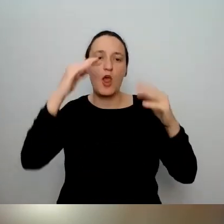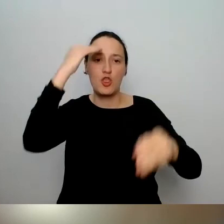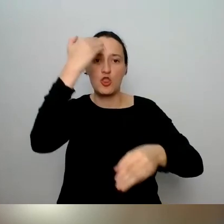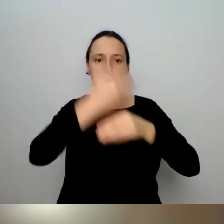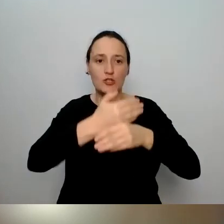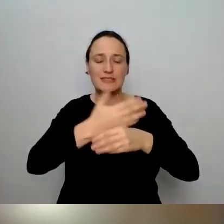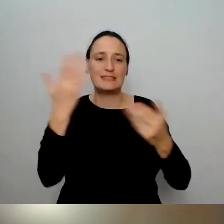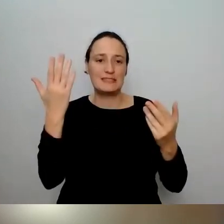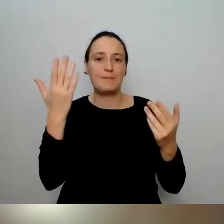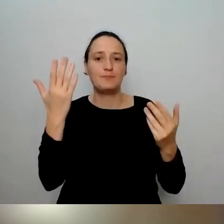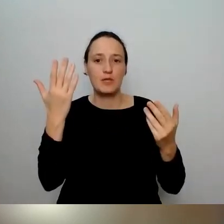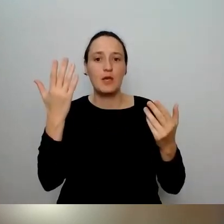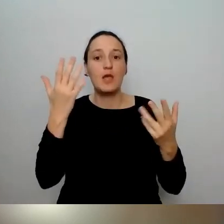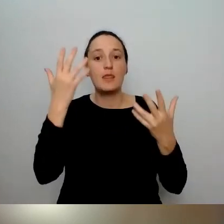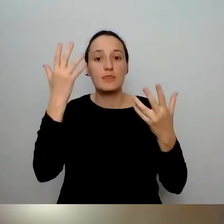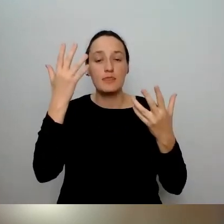Okay.